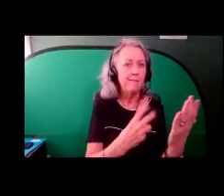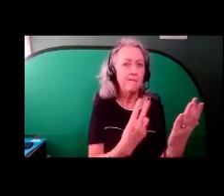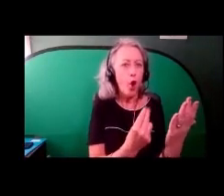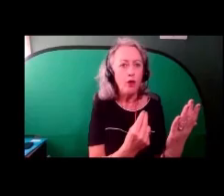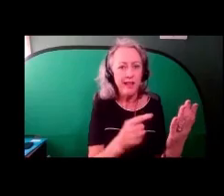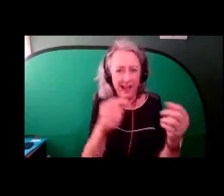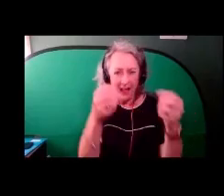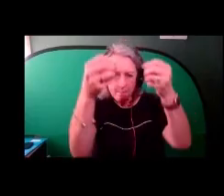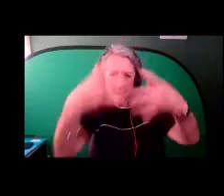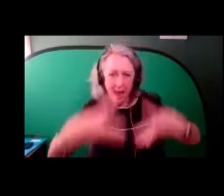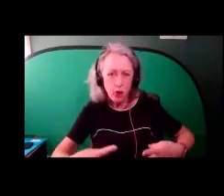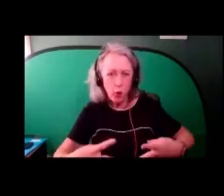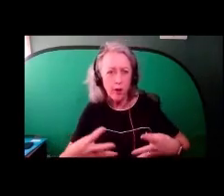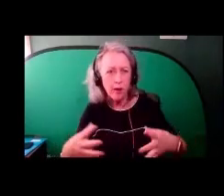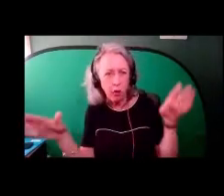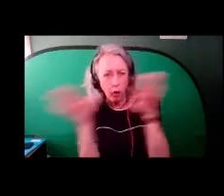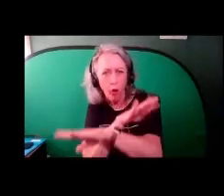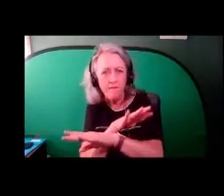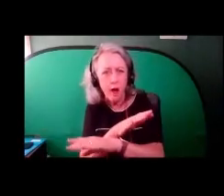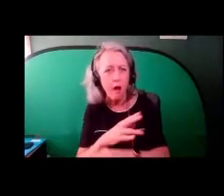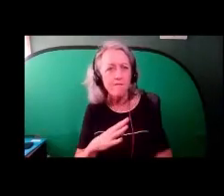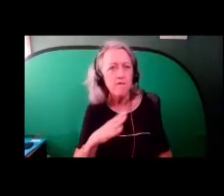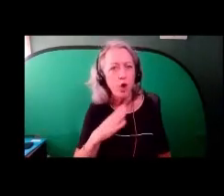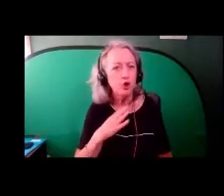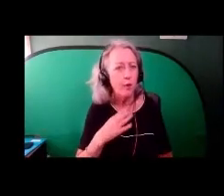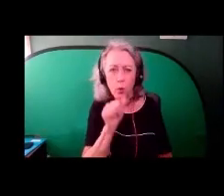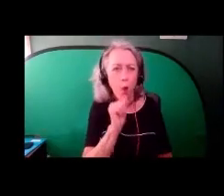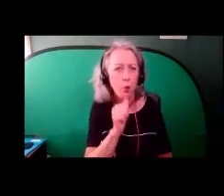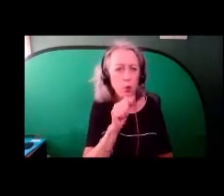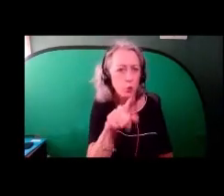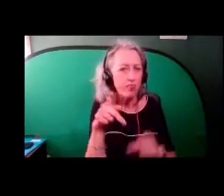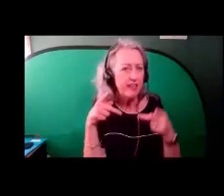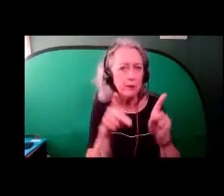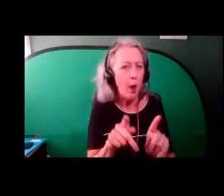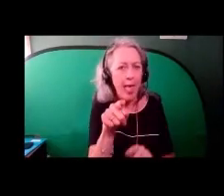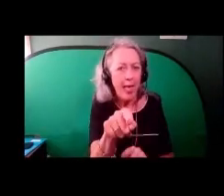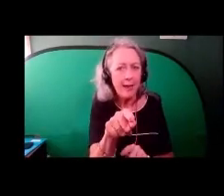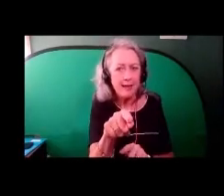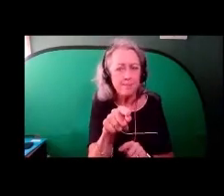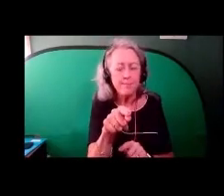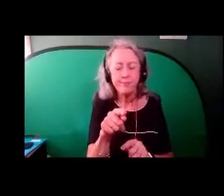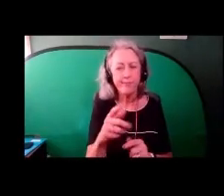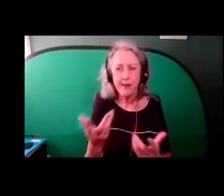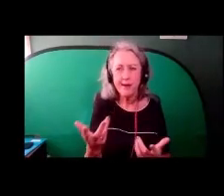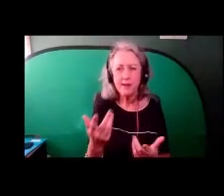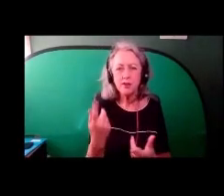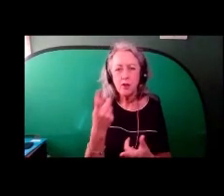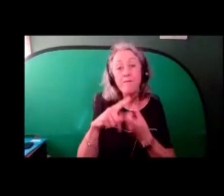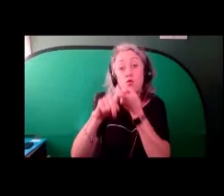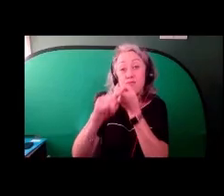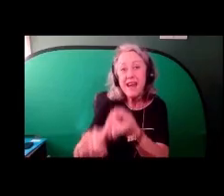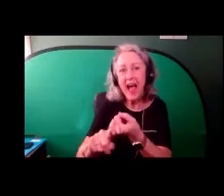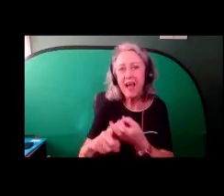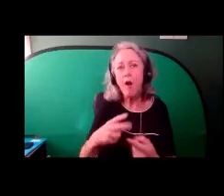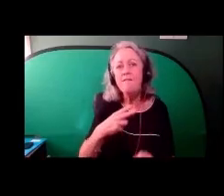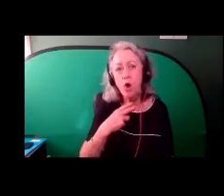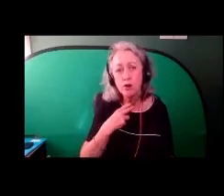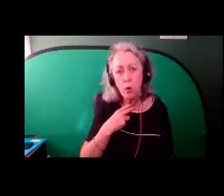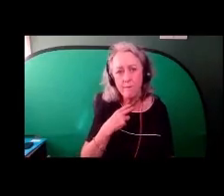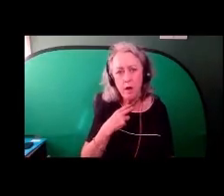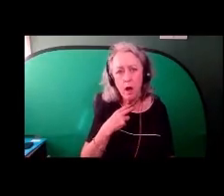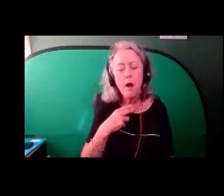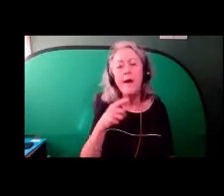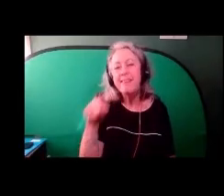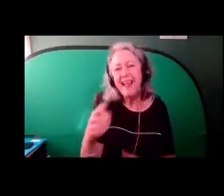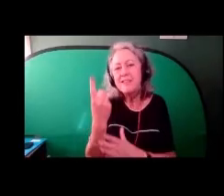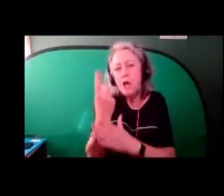got in the way of turning VoiceOver on, then you're not going to be able to use this method to turn VoiceOver on. So if you're reliant on VoiceOver, make sure VoiceOver is the